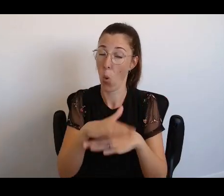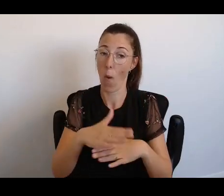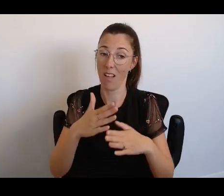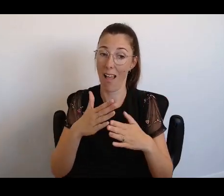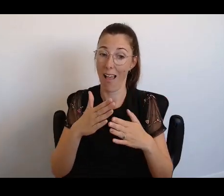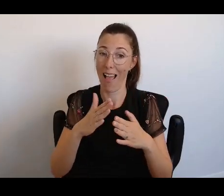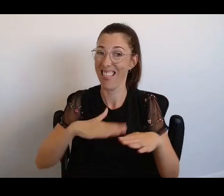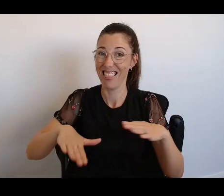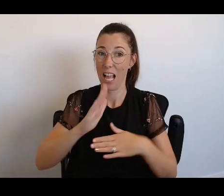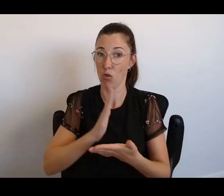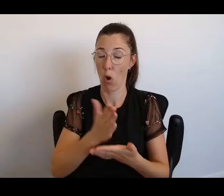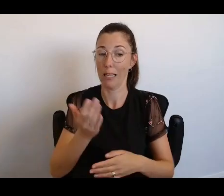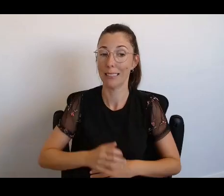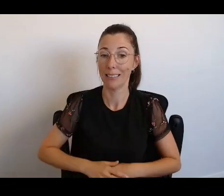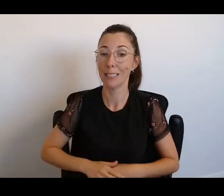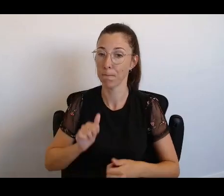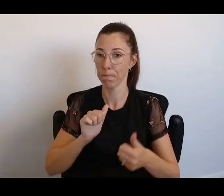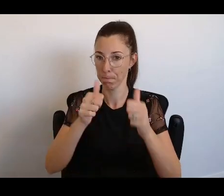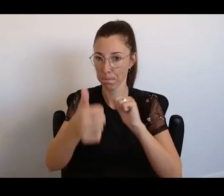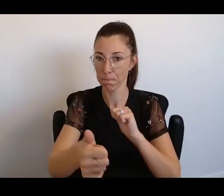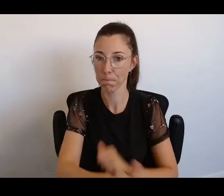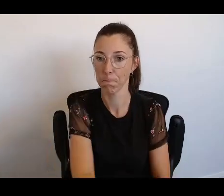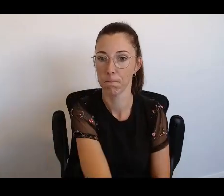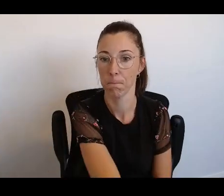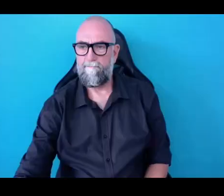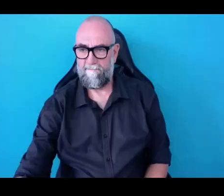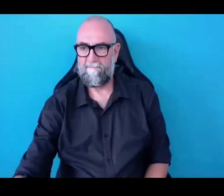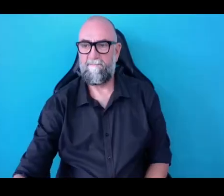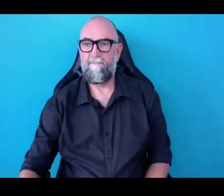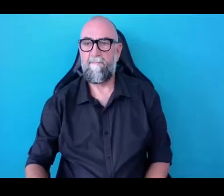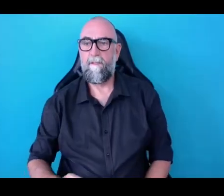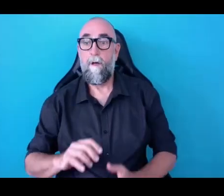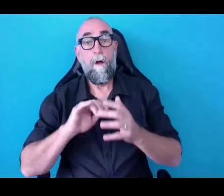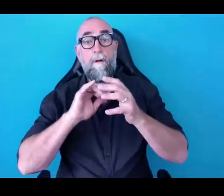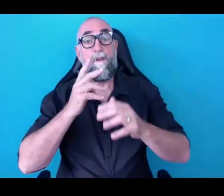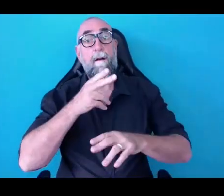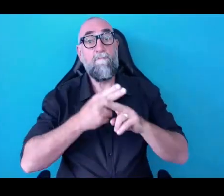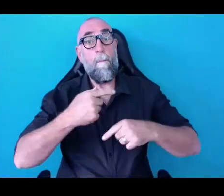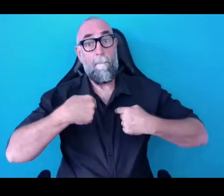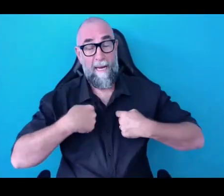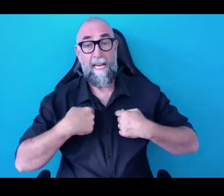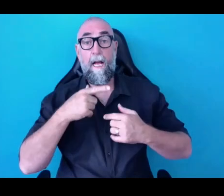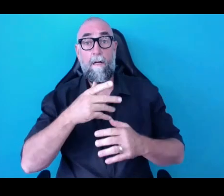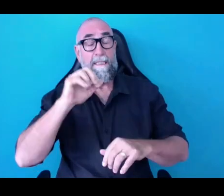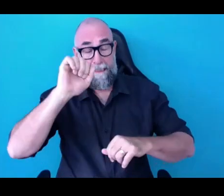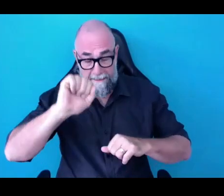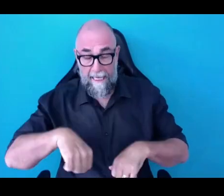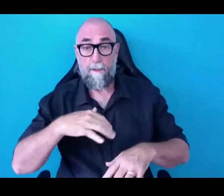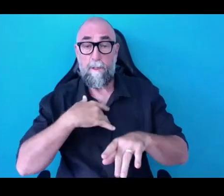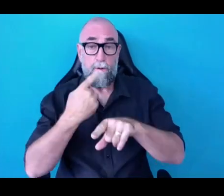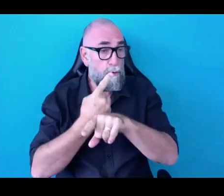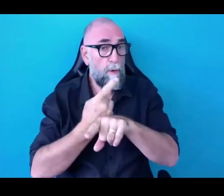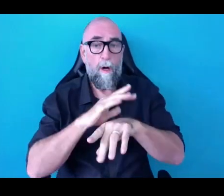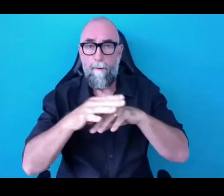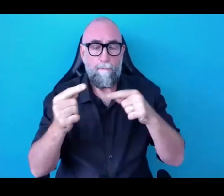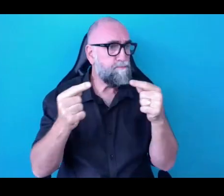see. So for me, those works are not only political, they represent the pinnacle of political art in this